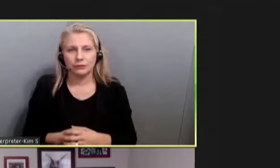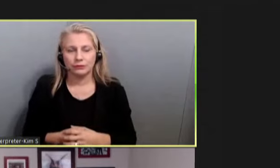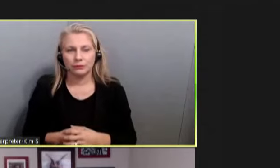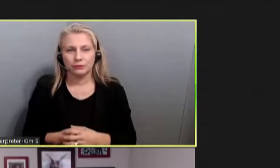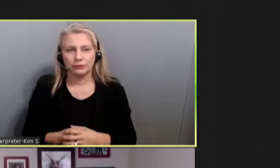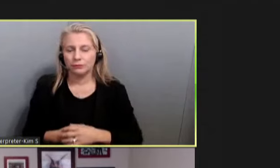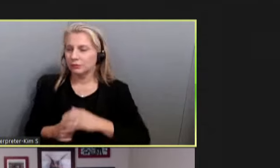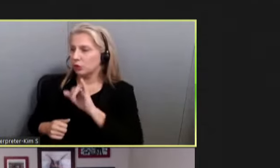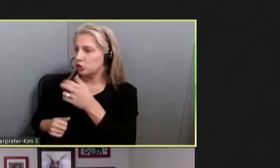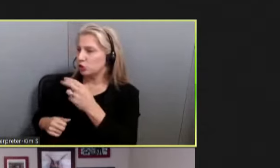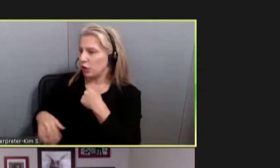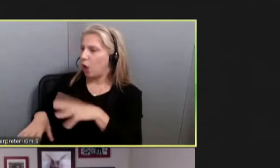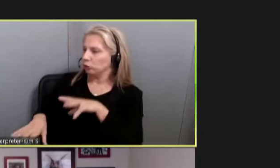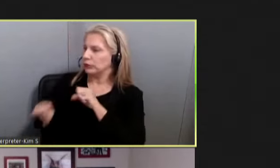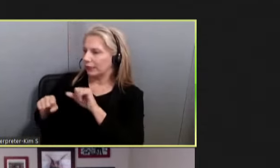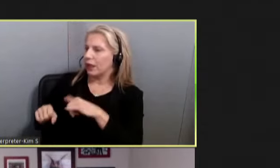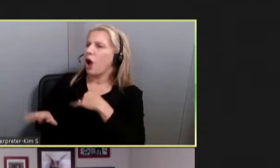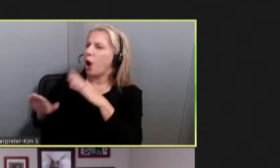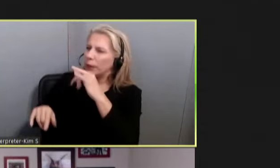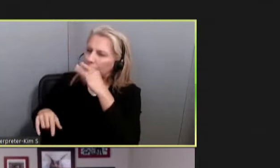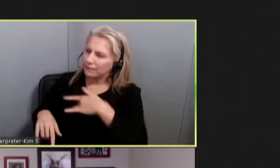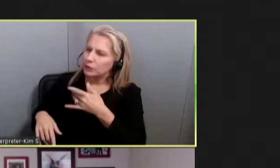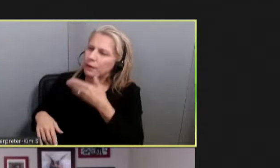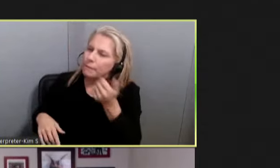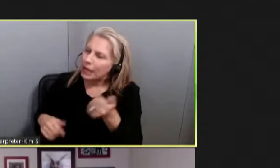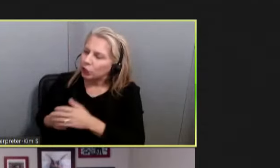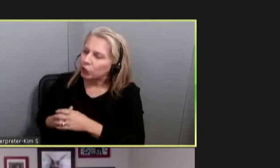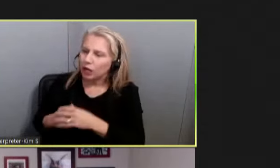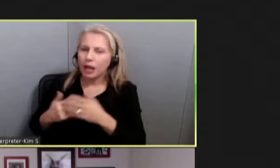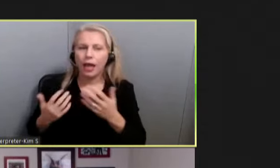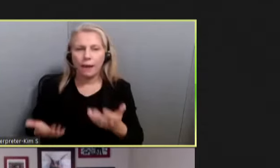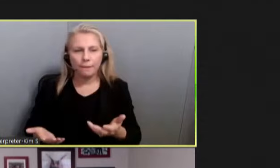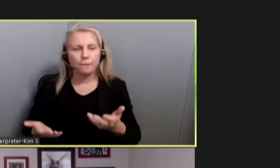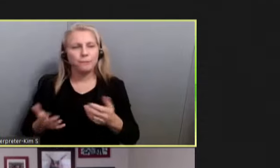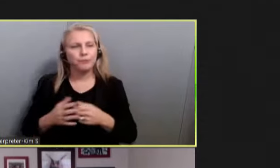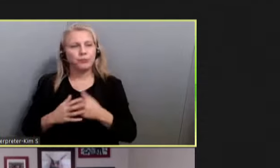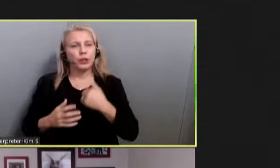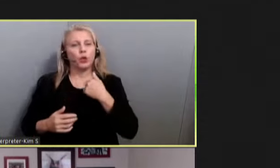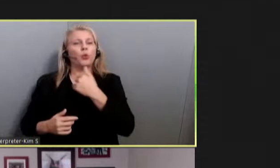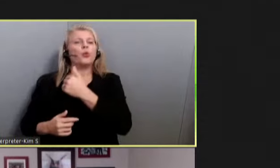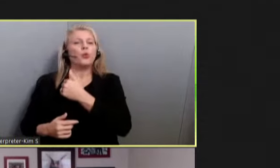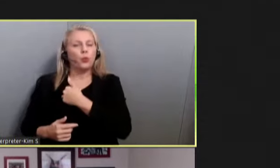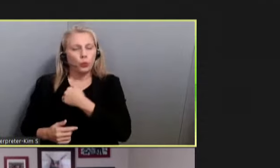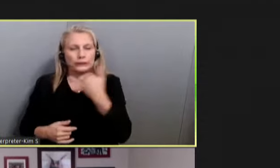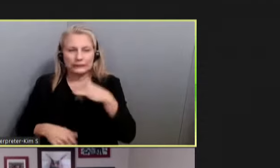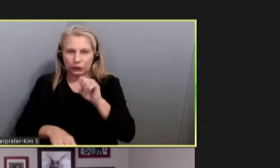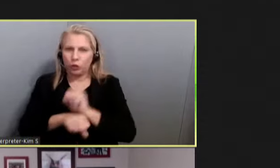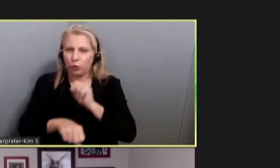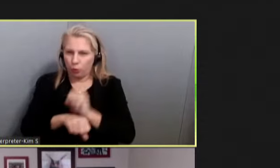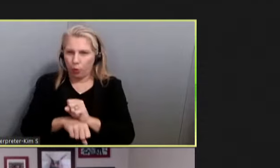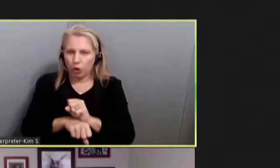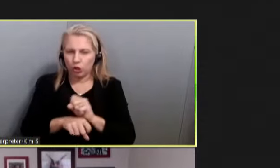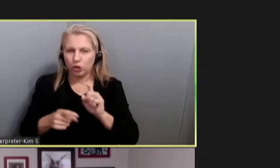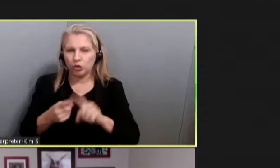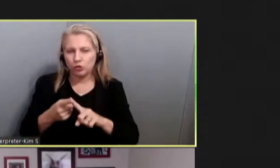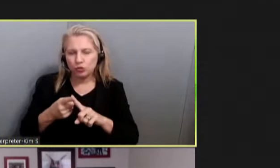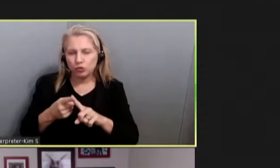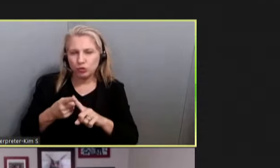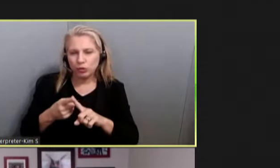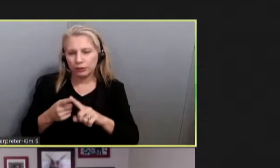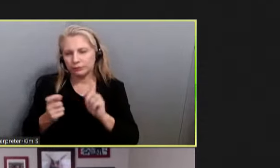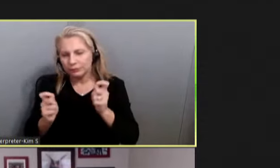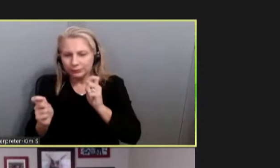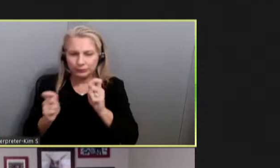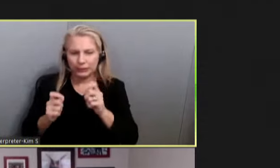John, I'll take that one and hope your kid feels better. And we are still working to scale our